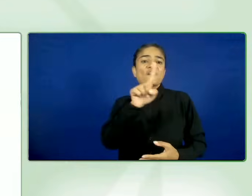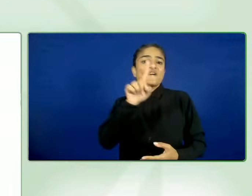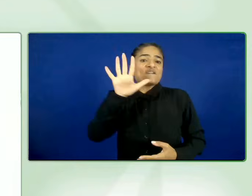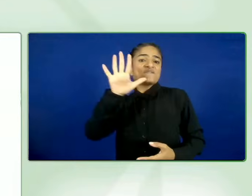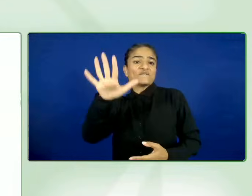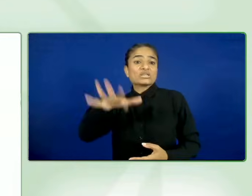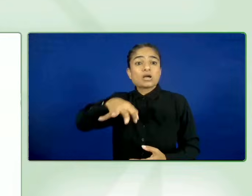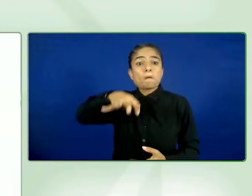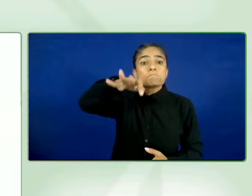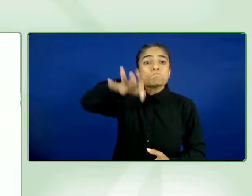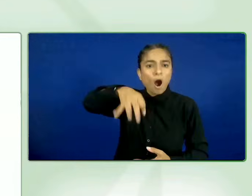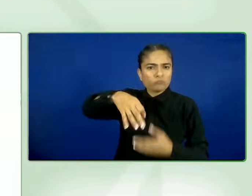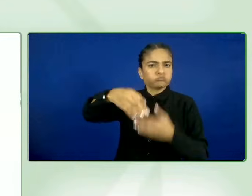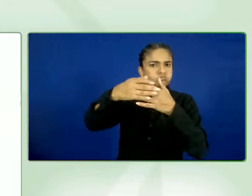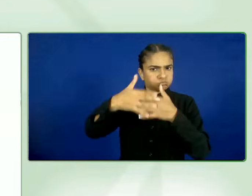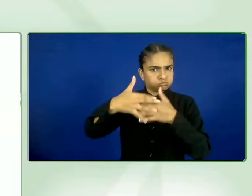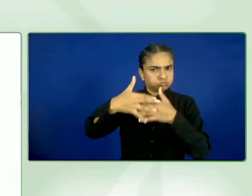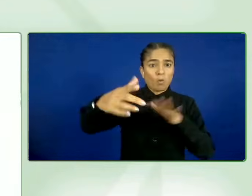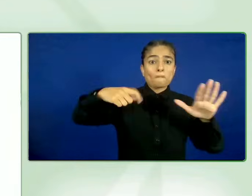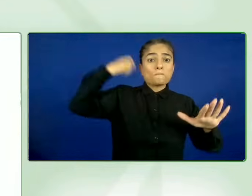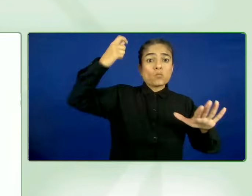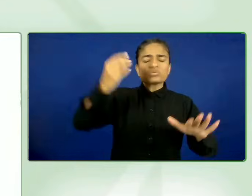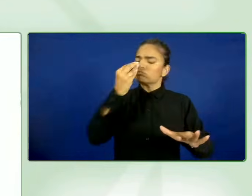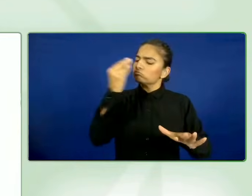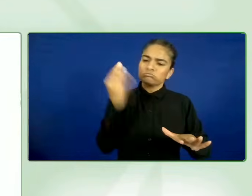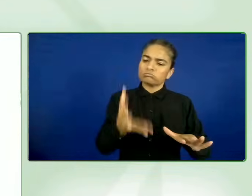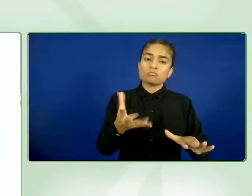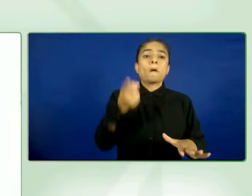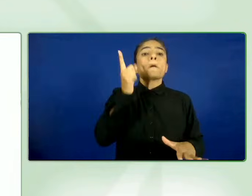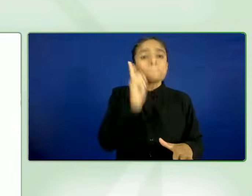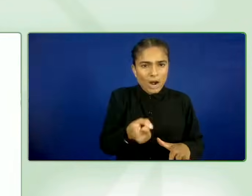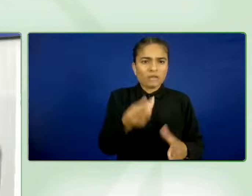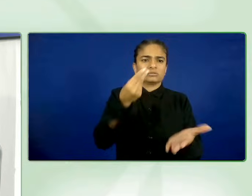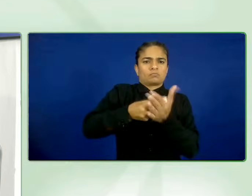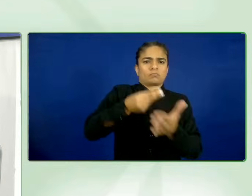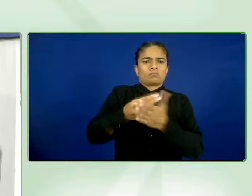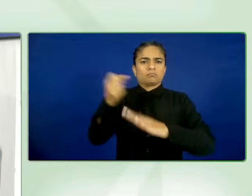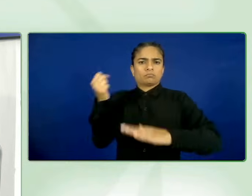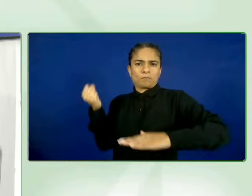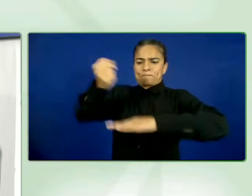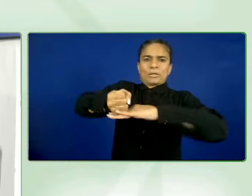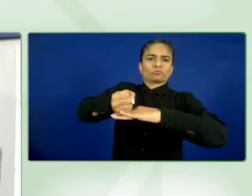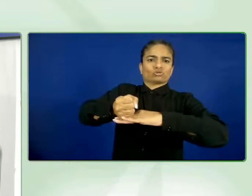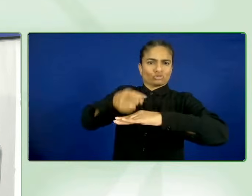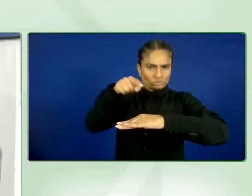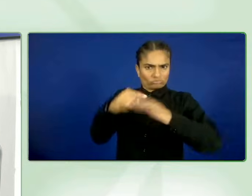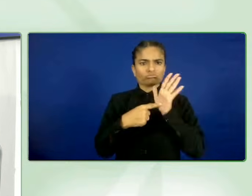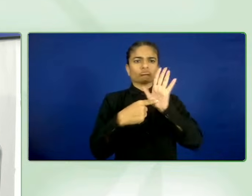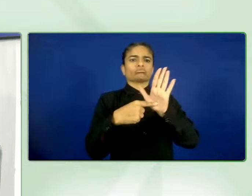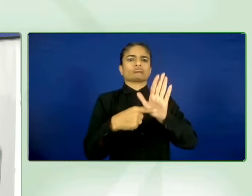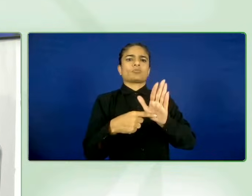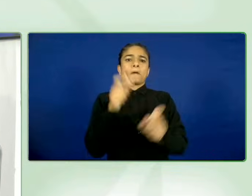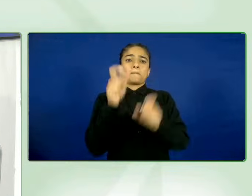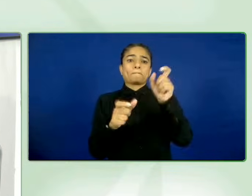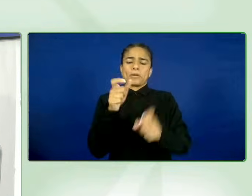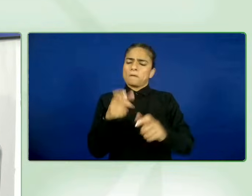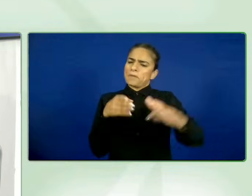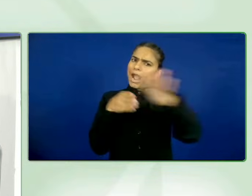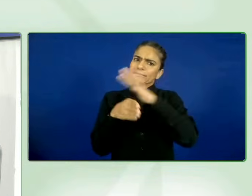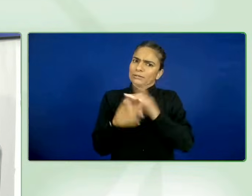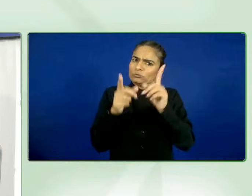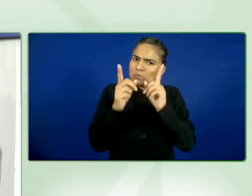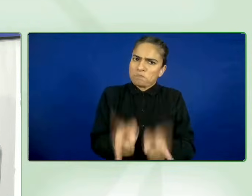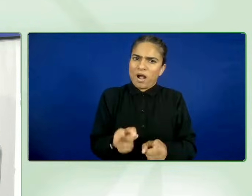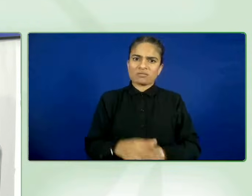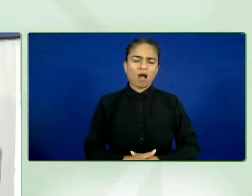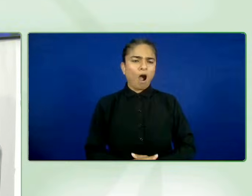being exhibited in a public theater, they need to have the accessibility features. I wish that for all markets throughout